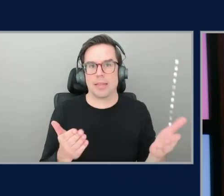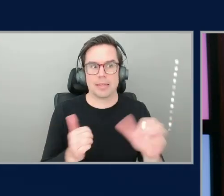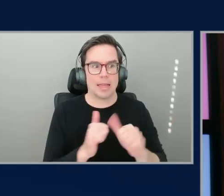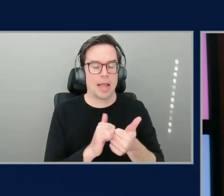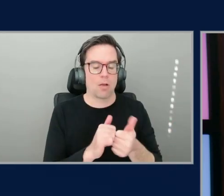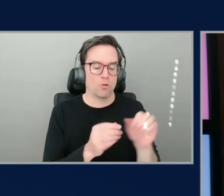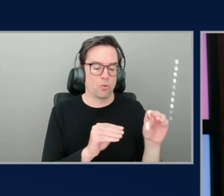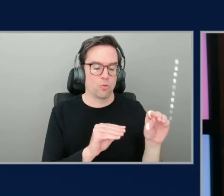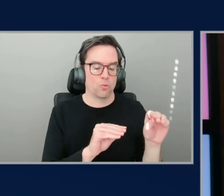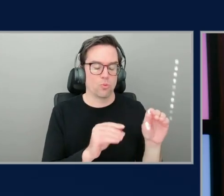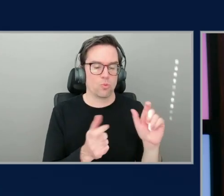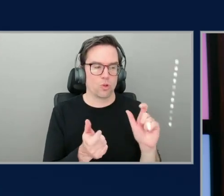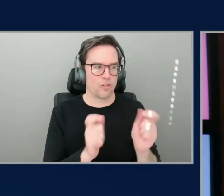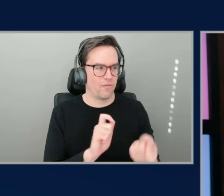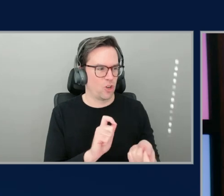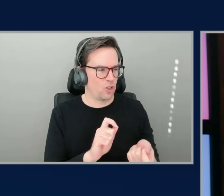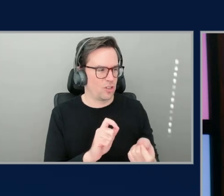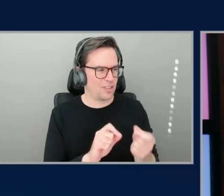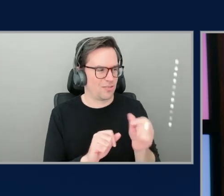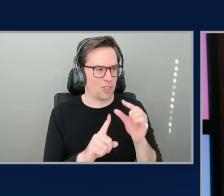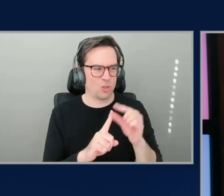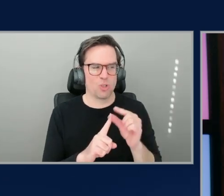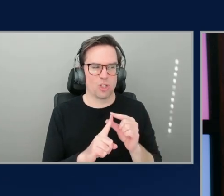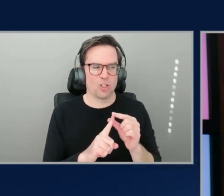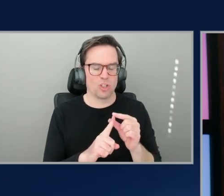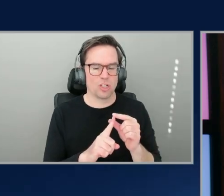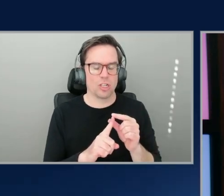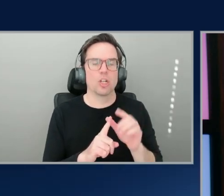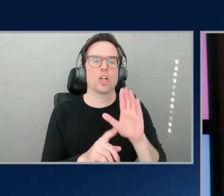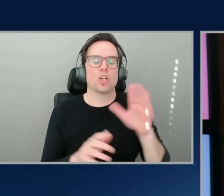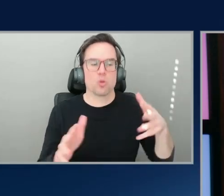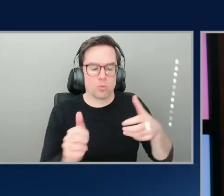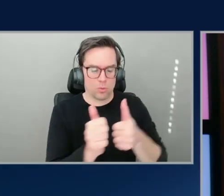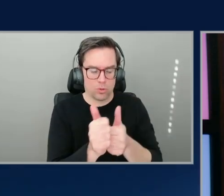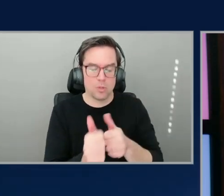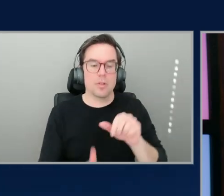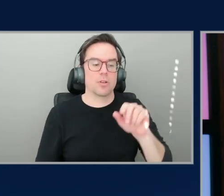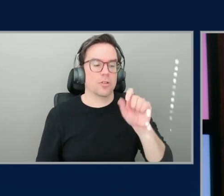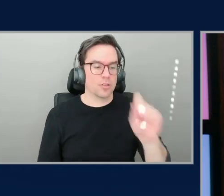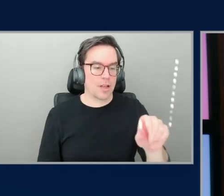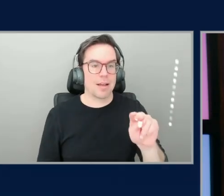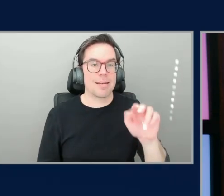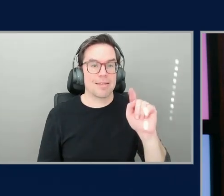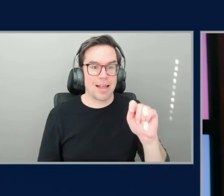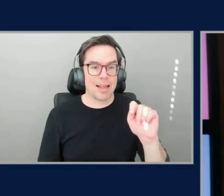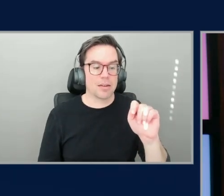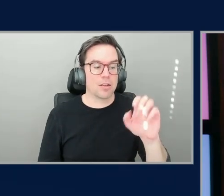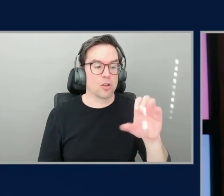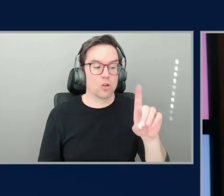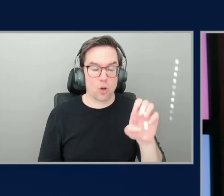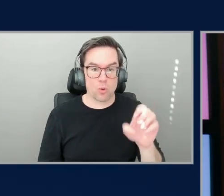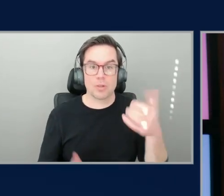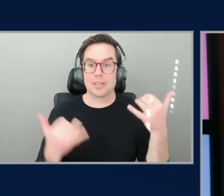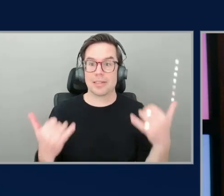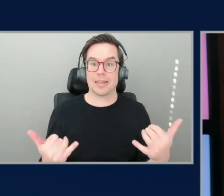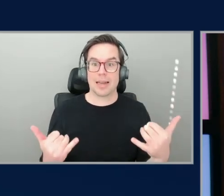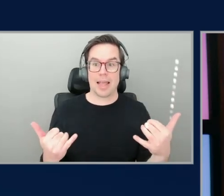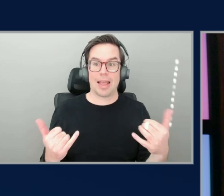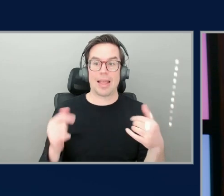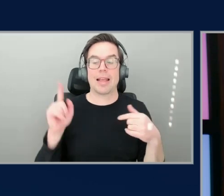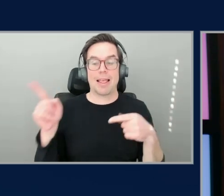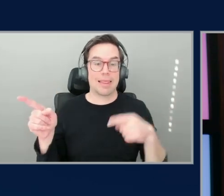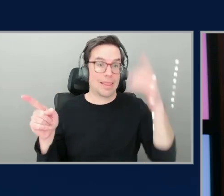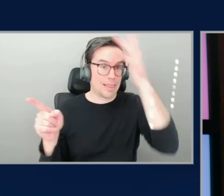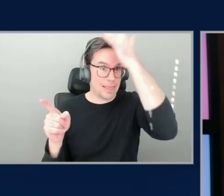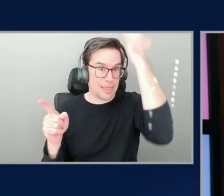what's the word is it convert how to upgrade your .NET code and how to build stuff and how to do all those things. Today this bald man and I are going to be talking